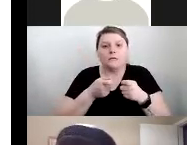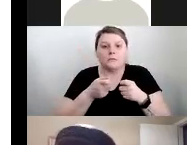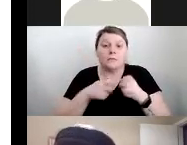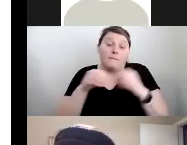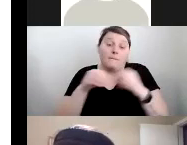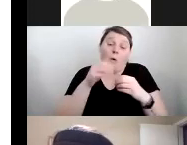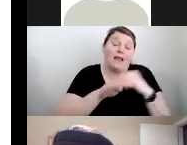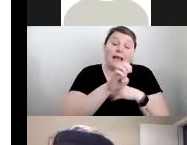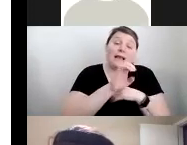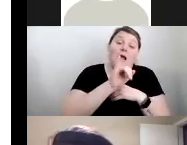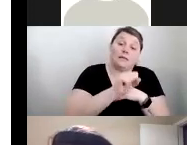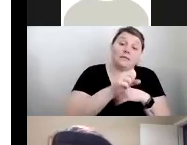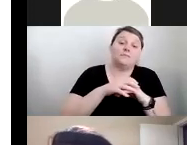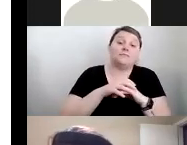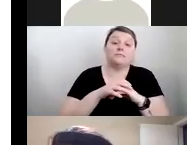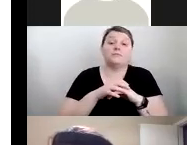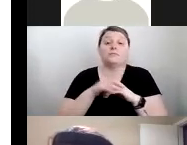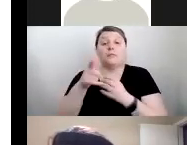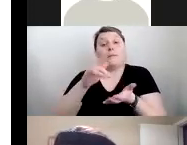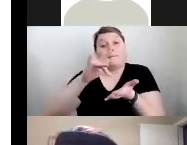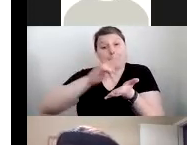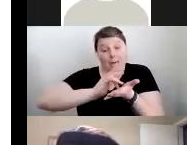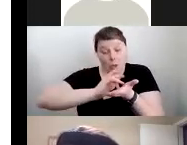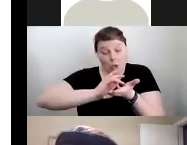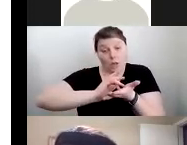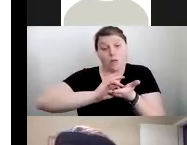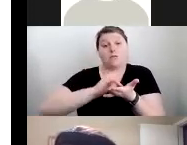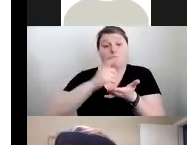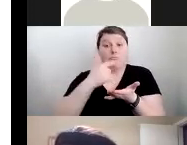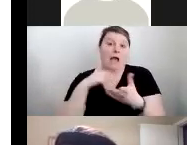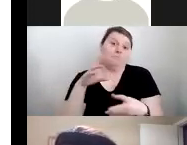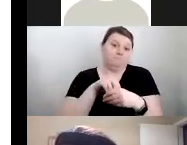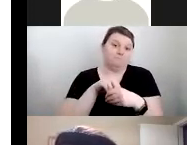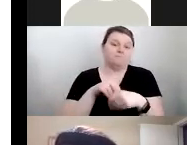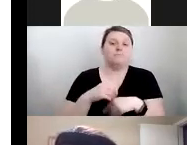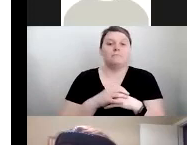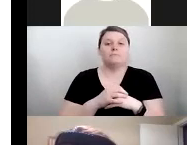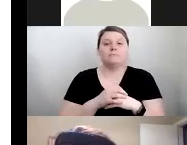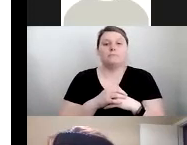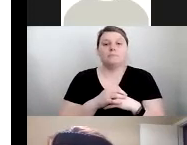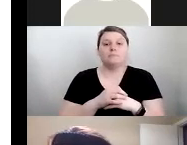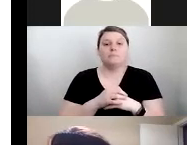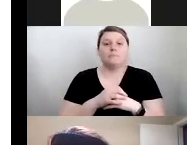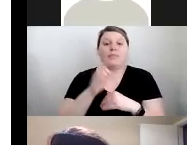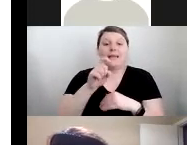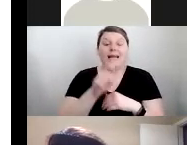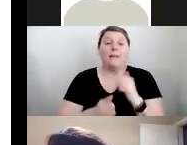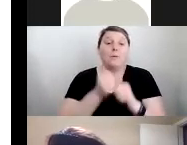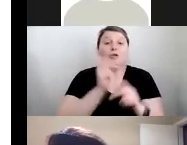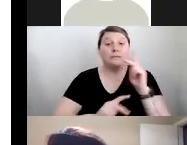EIS for that matter. So medical is the one that I'm in. It's probably also the one that they need the most people